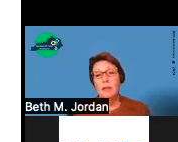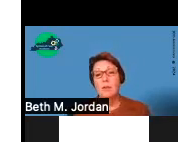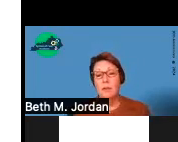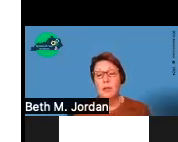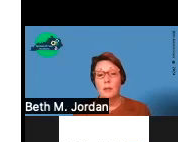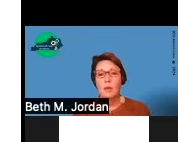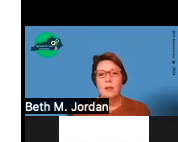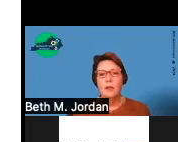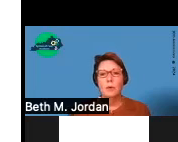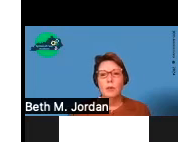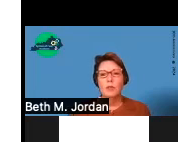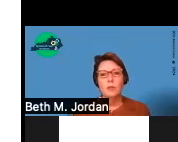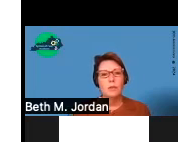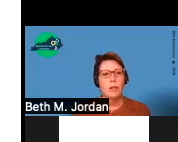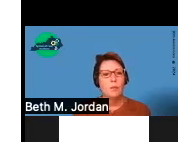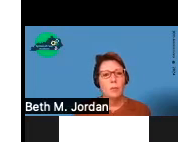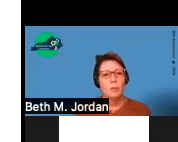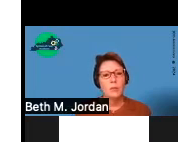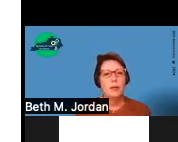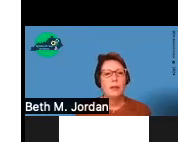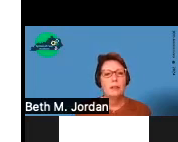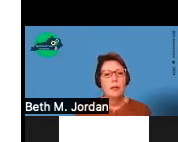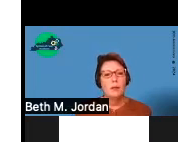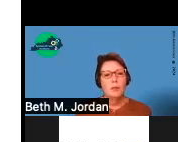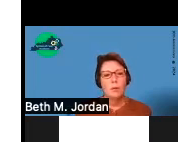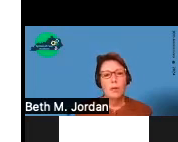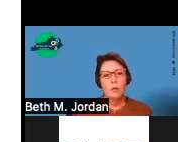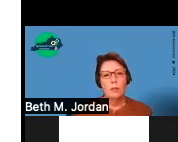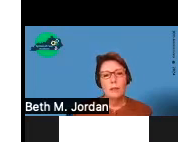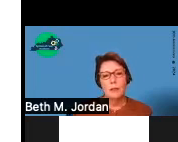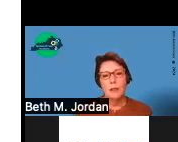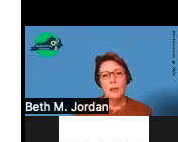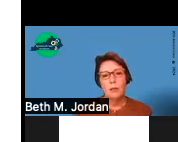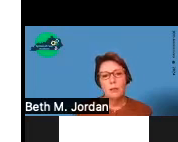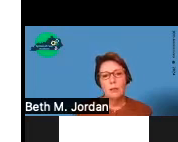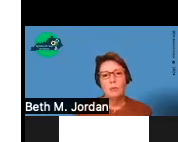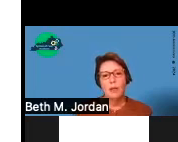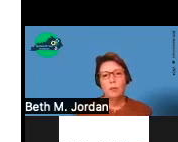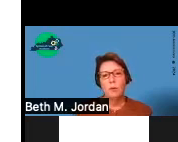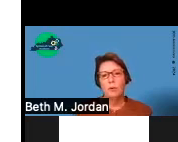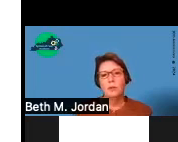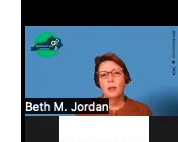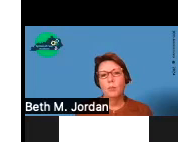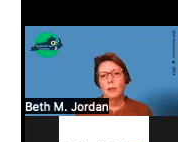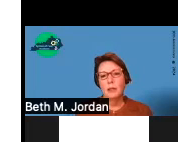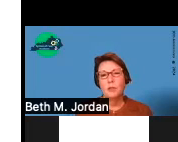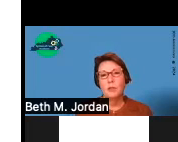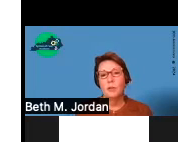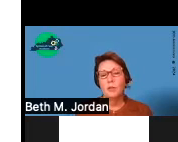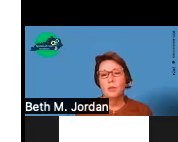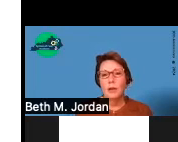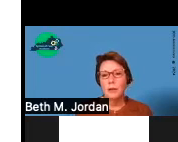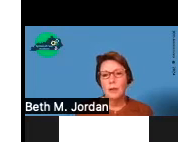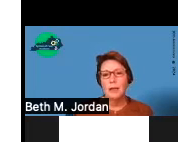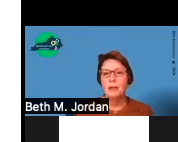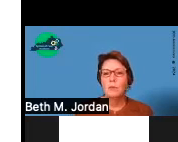offering again in the coming year professional development opportunities to build competency among system of care partners and practitioners